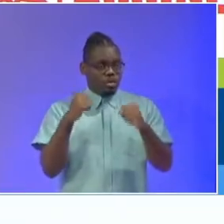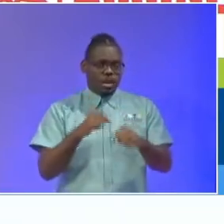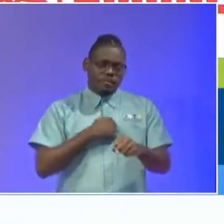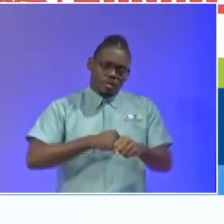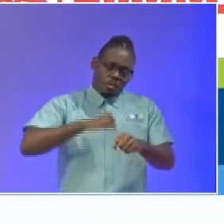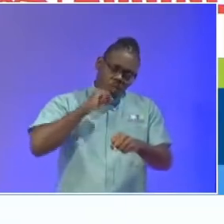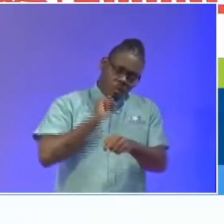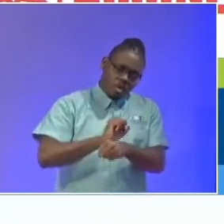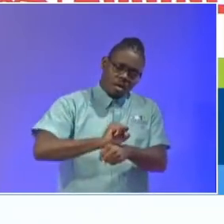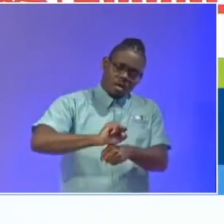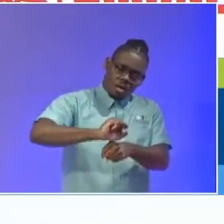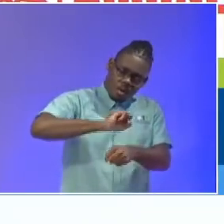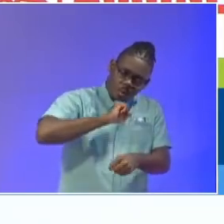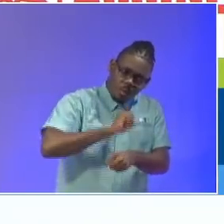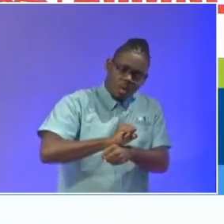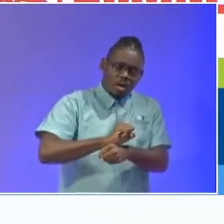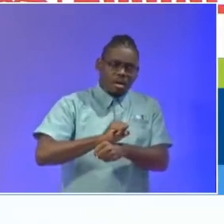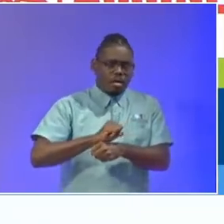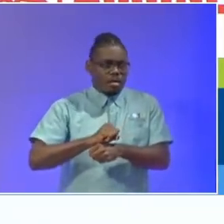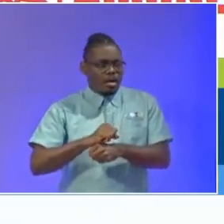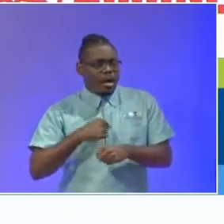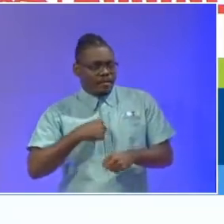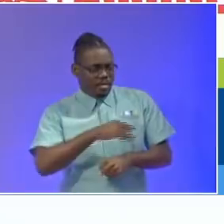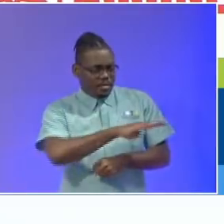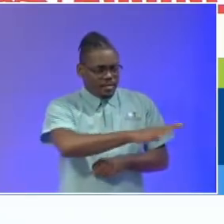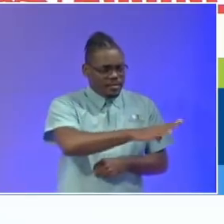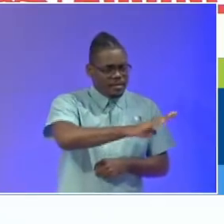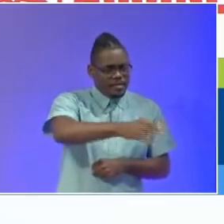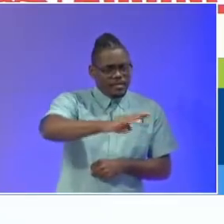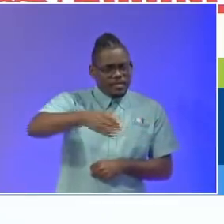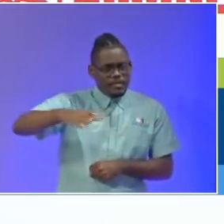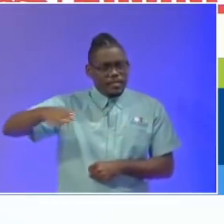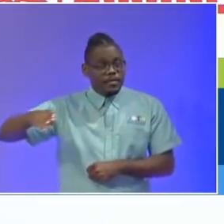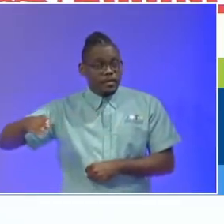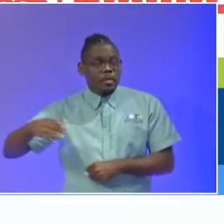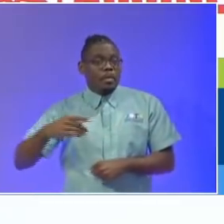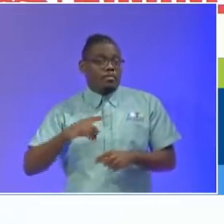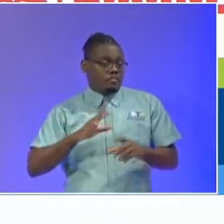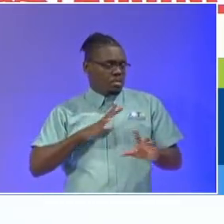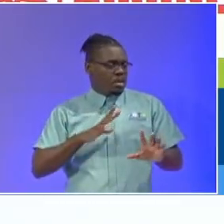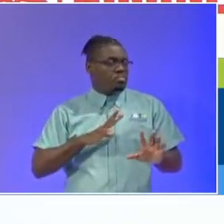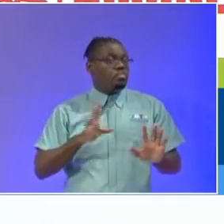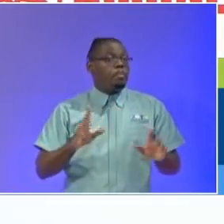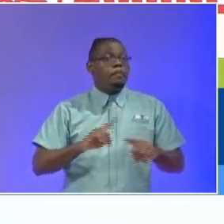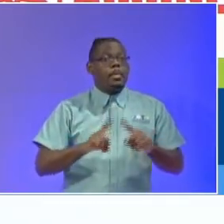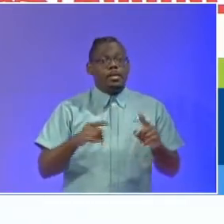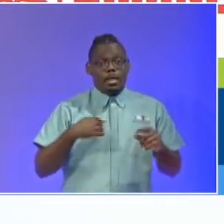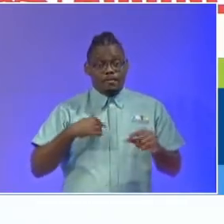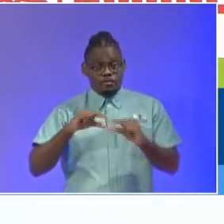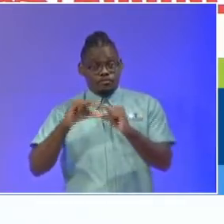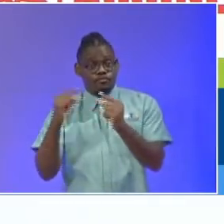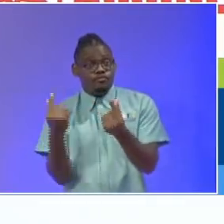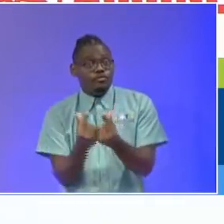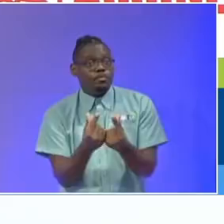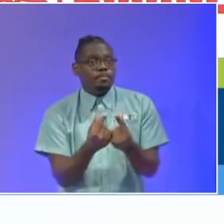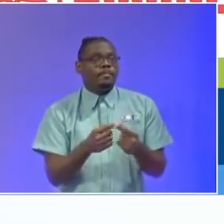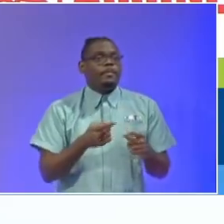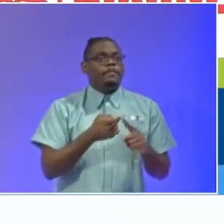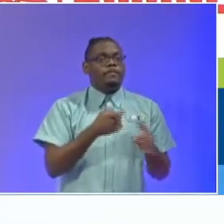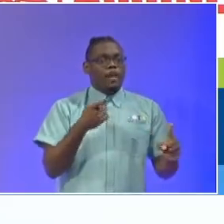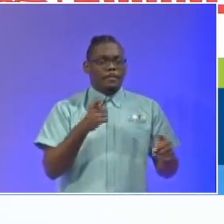She doesn't like to be recognized, but you raise the issue. Who from day one has